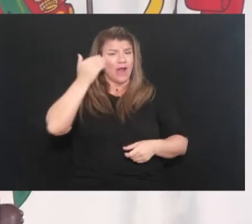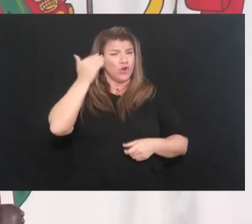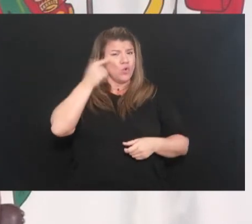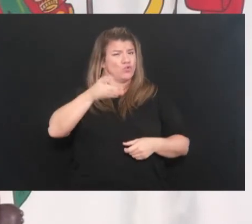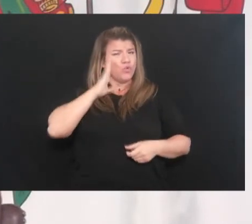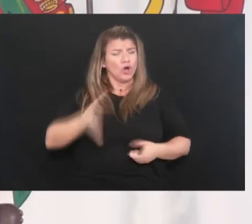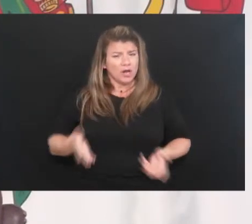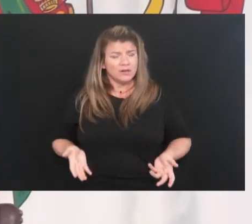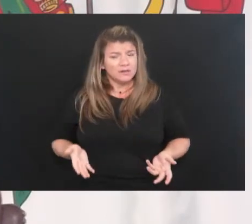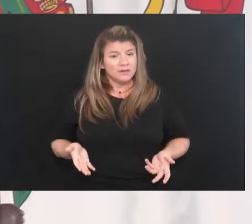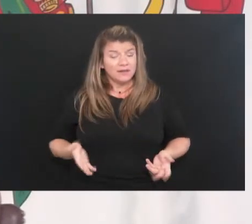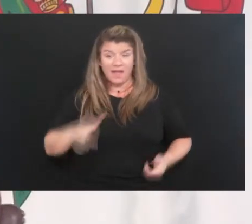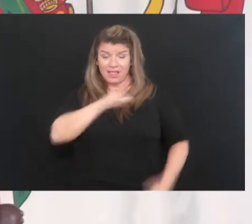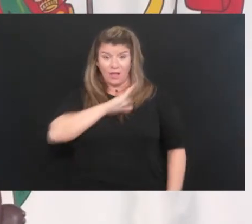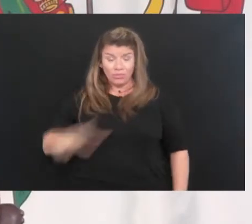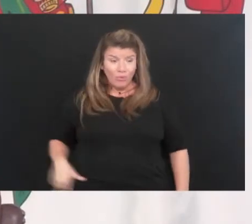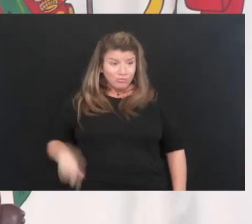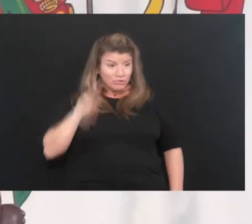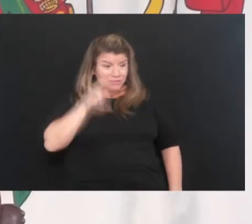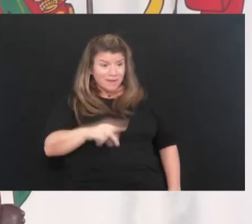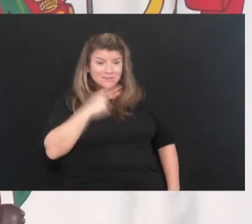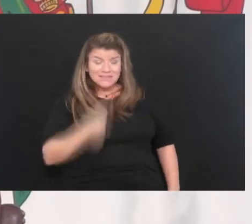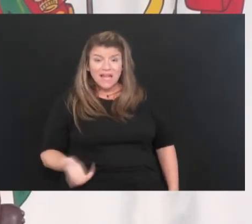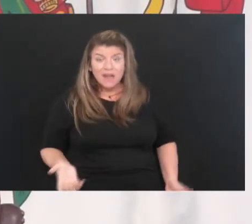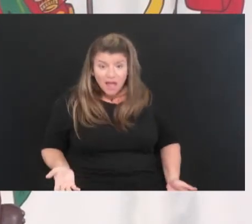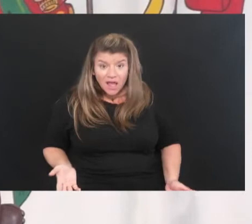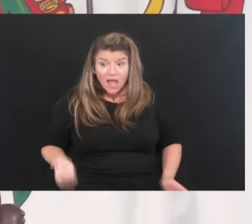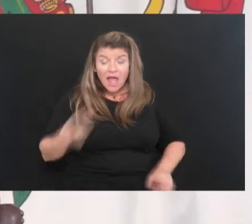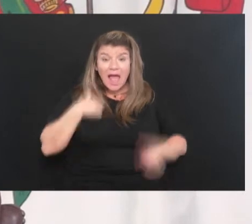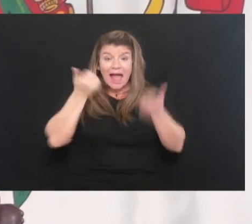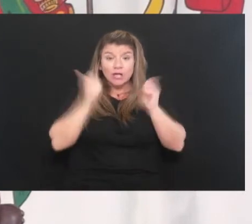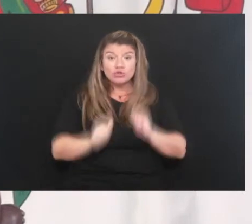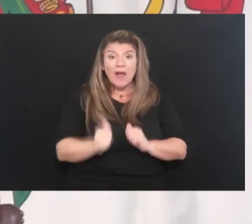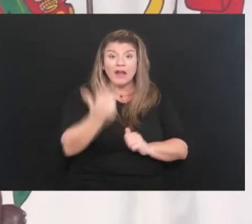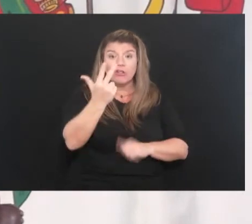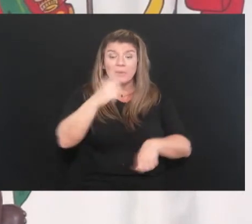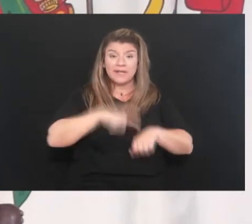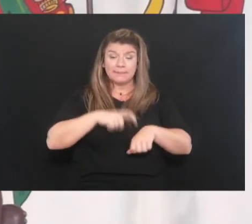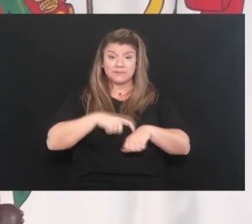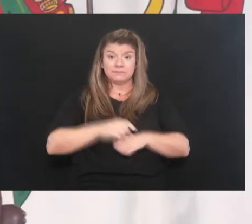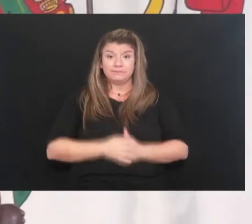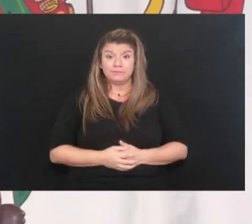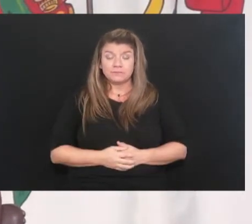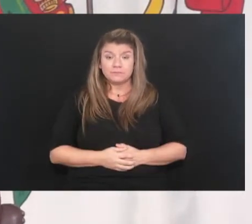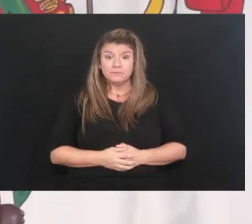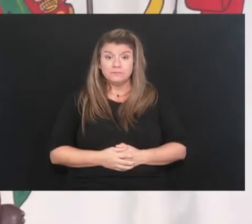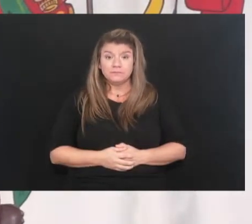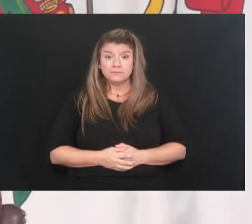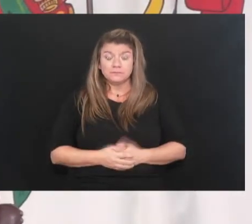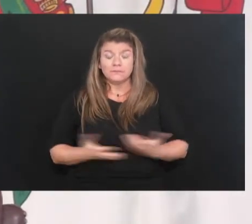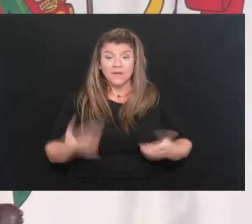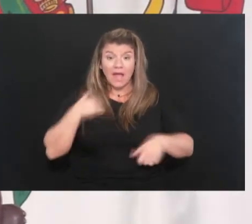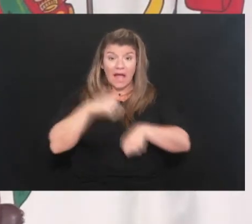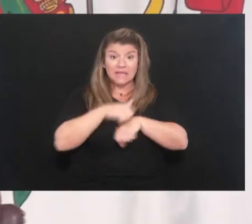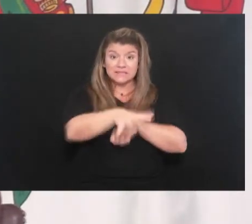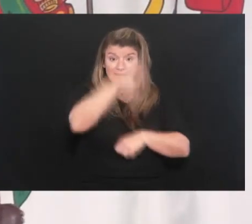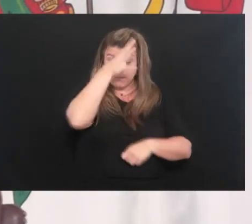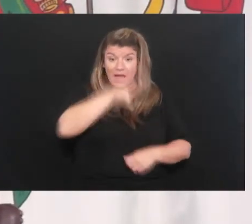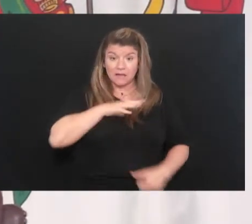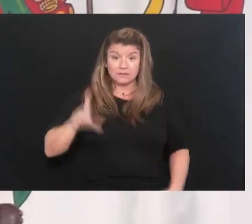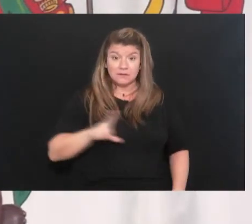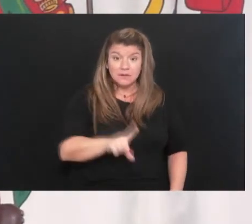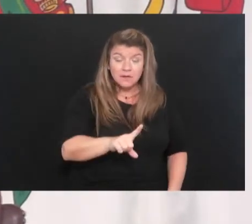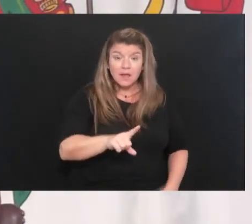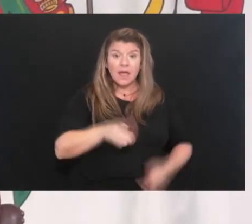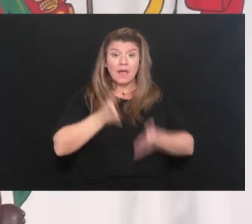and everything. And the Lord looked right back at him and said, I tried 3 times. I sent the park ranger, I sent the